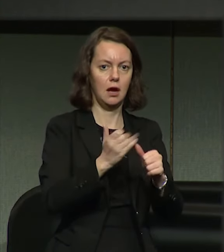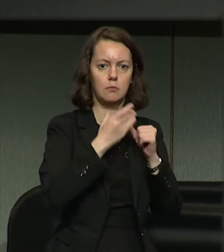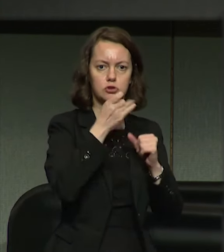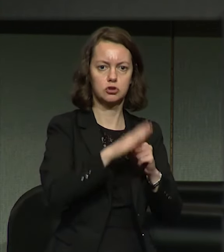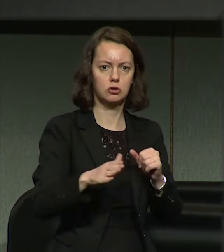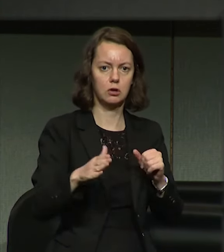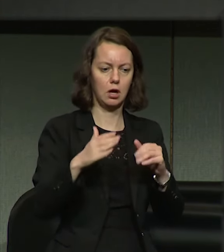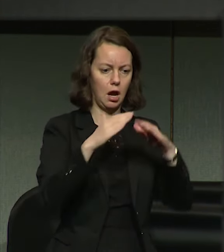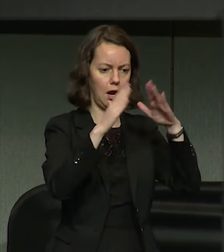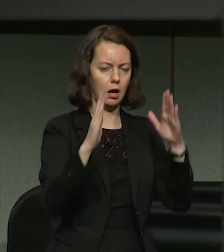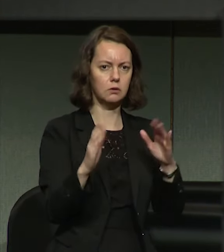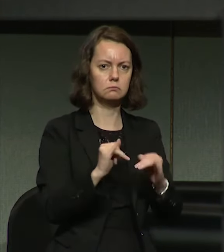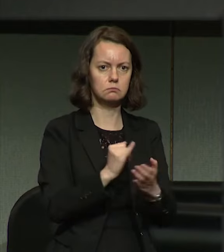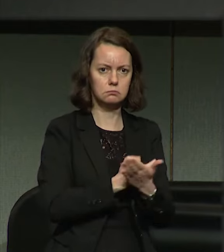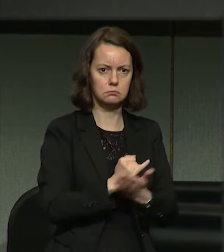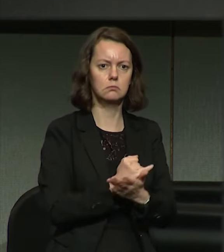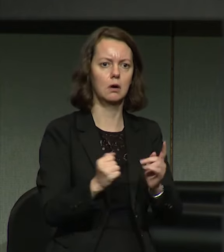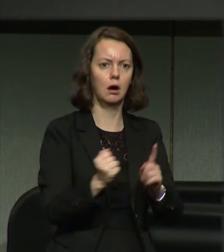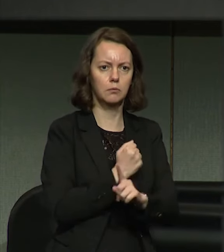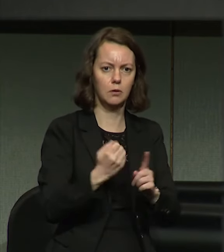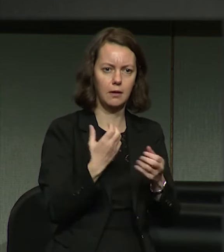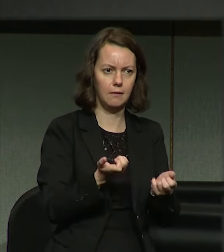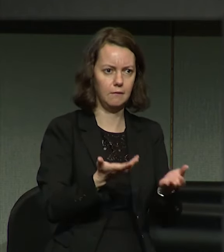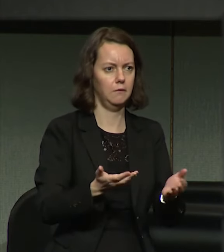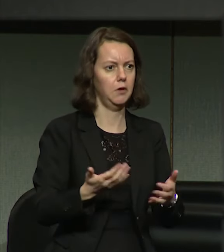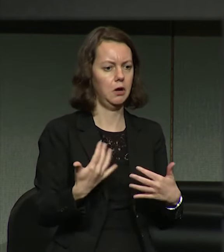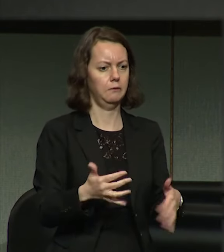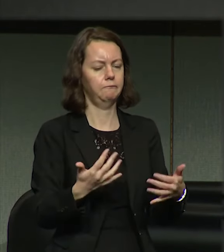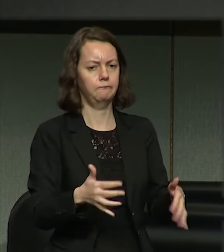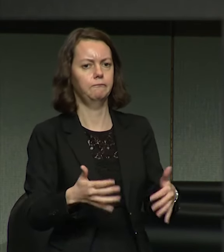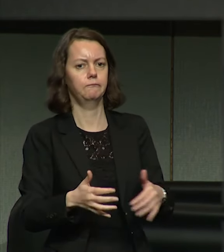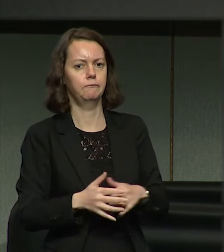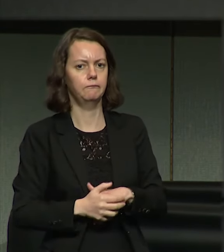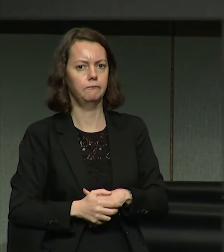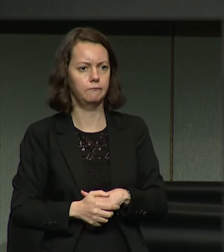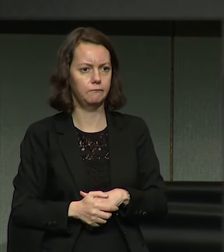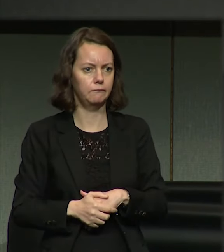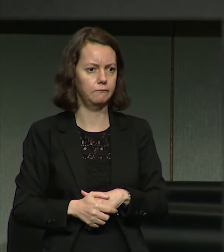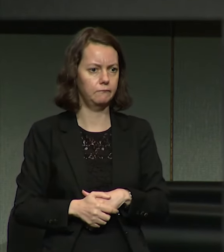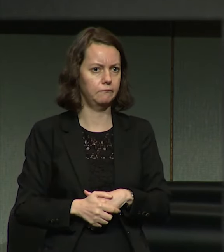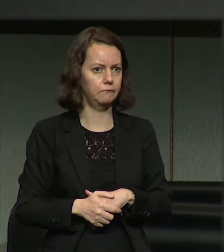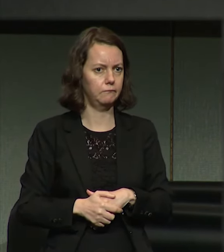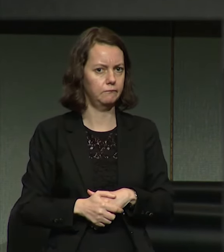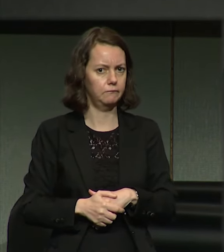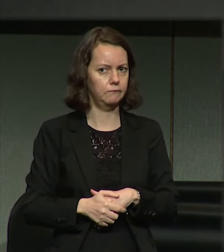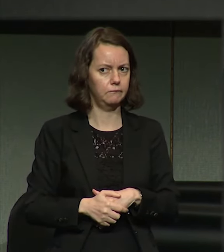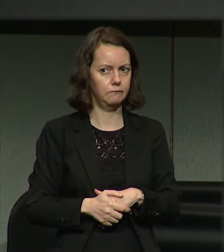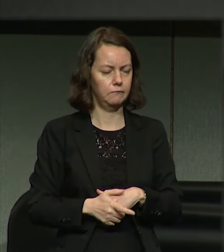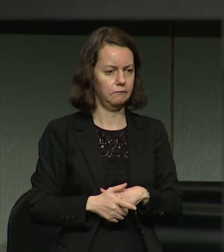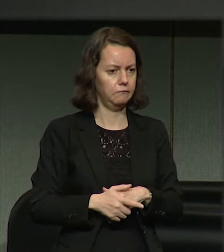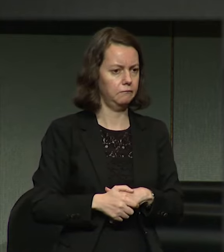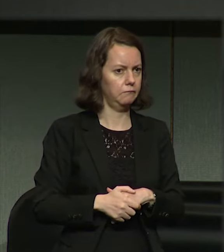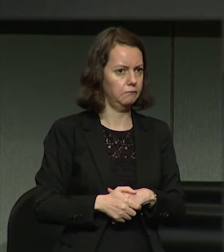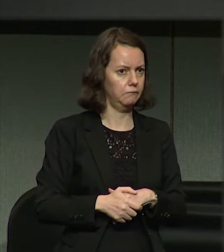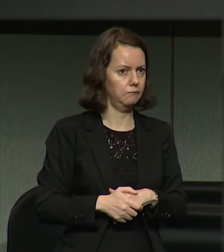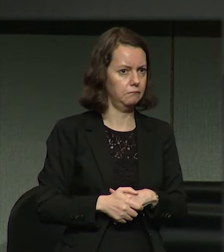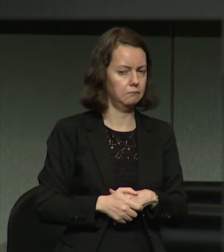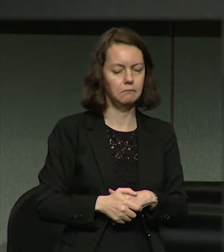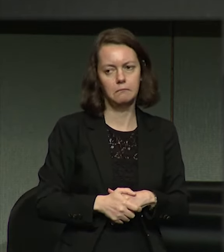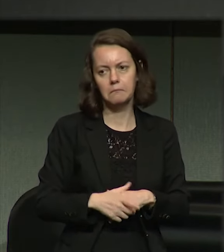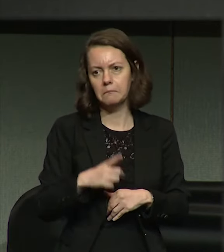home lives, the kind of connecting with a contaminated view of